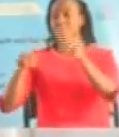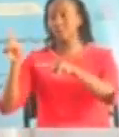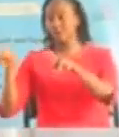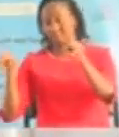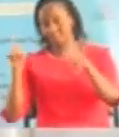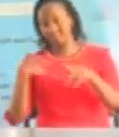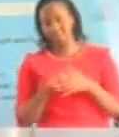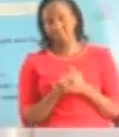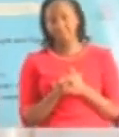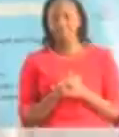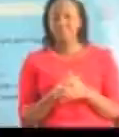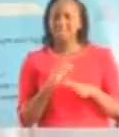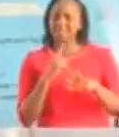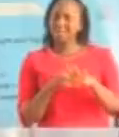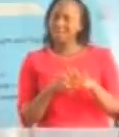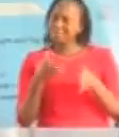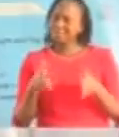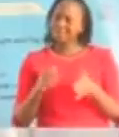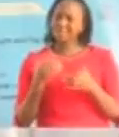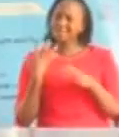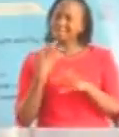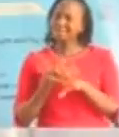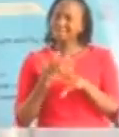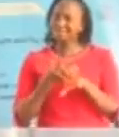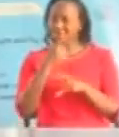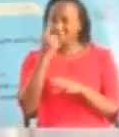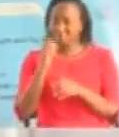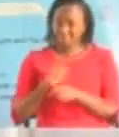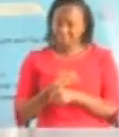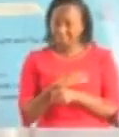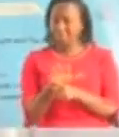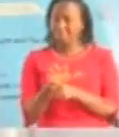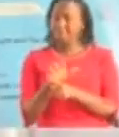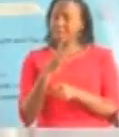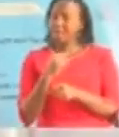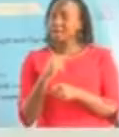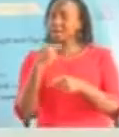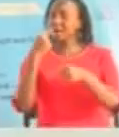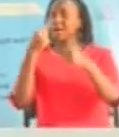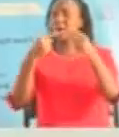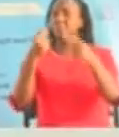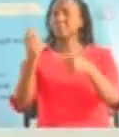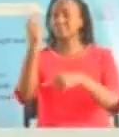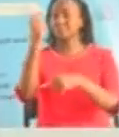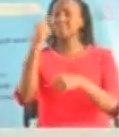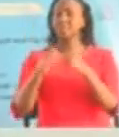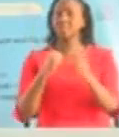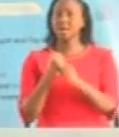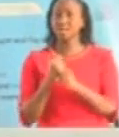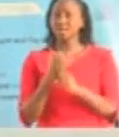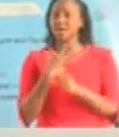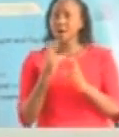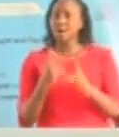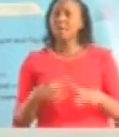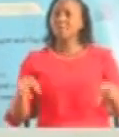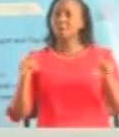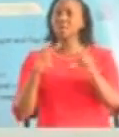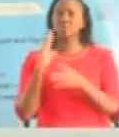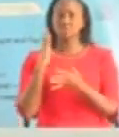During this difficult period of COVID-19 and the coming years, our values and systems will continue to be